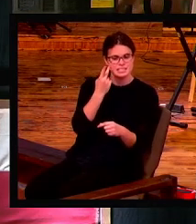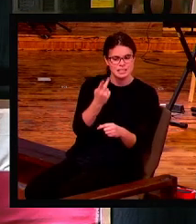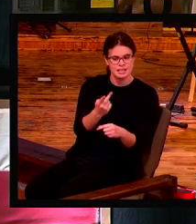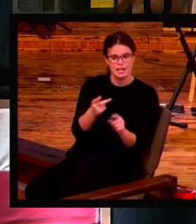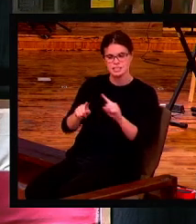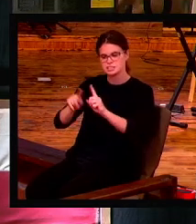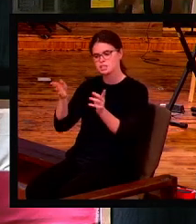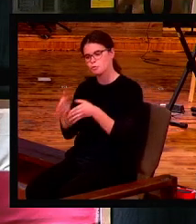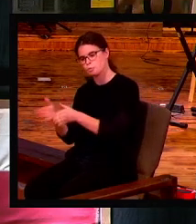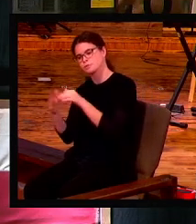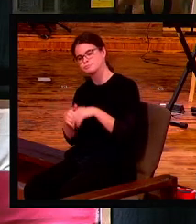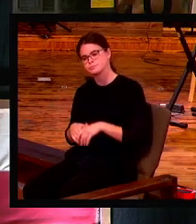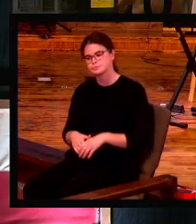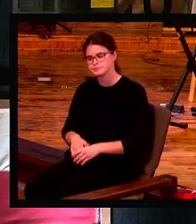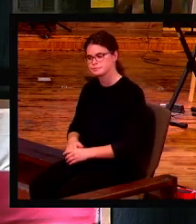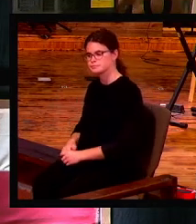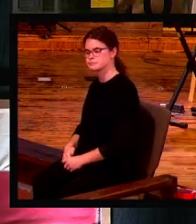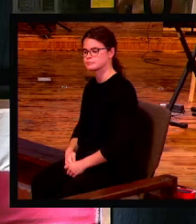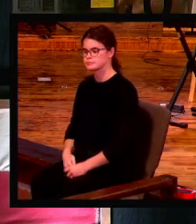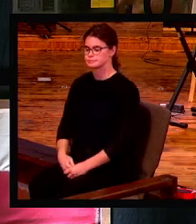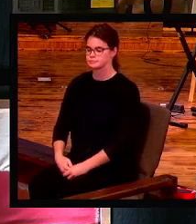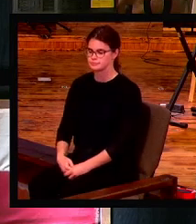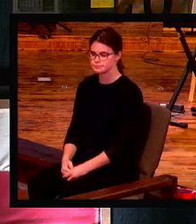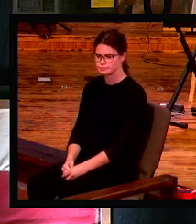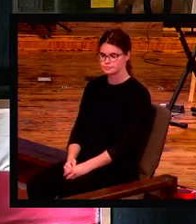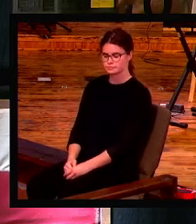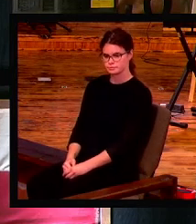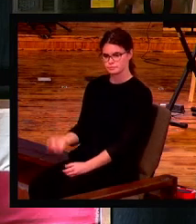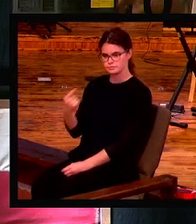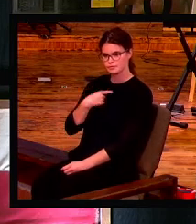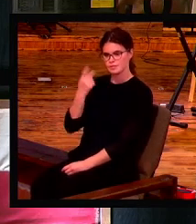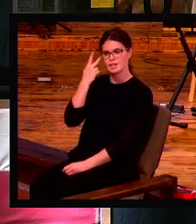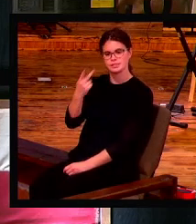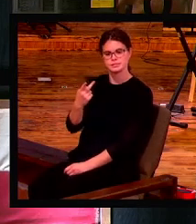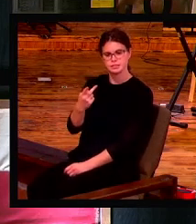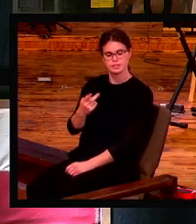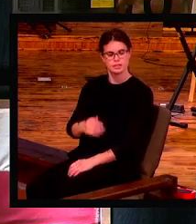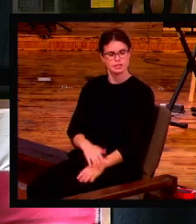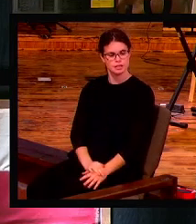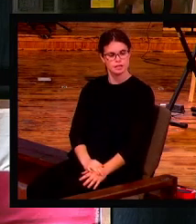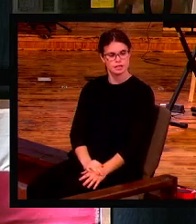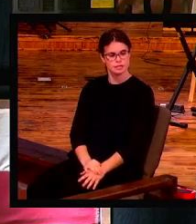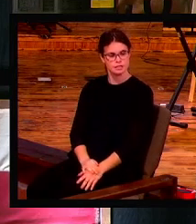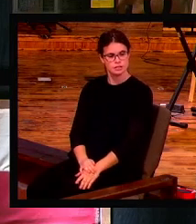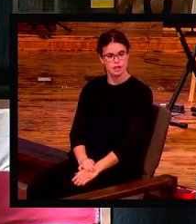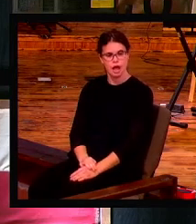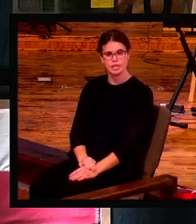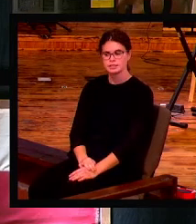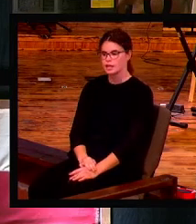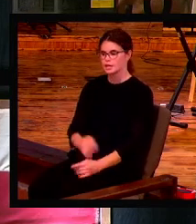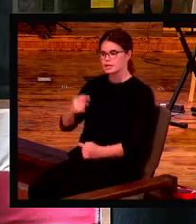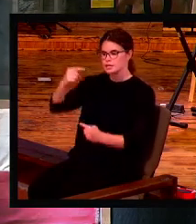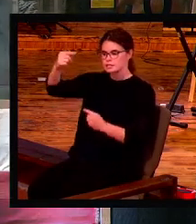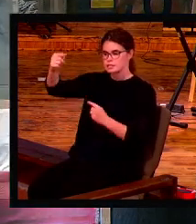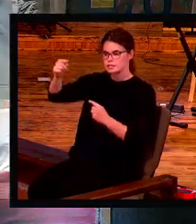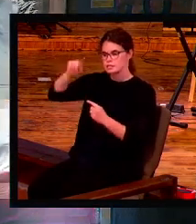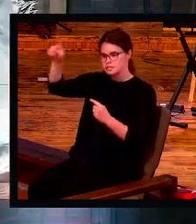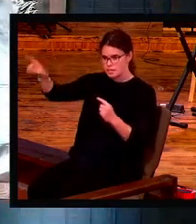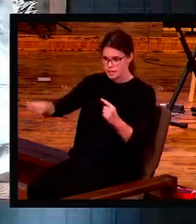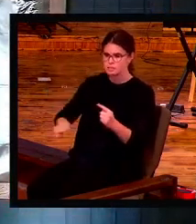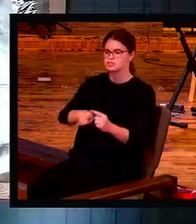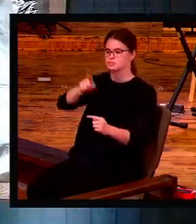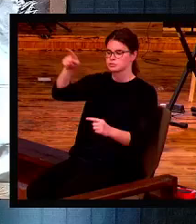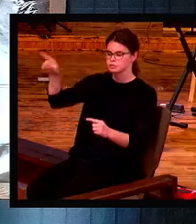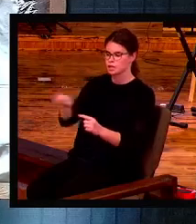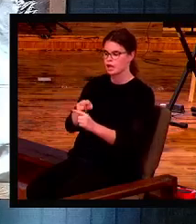willing? Okay, so I see it as a cycle. Everybody say cycle. Because with